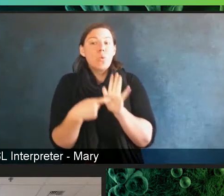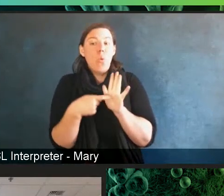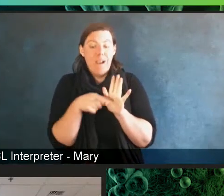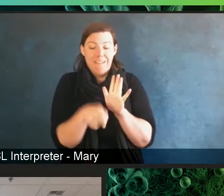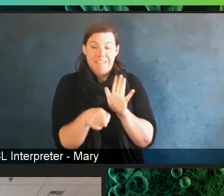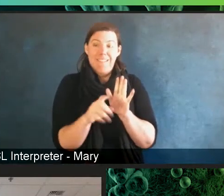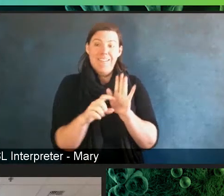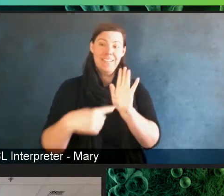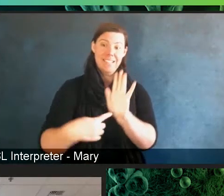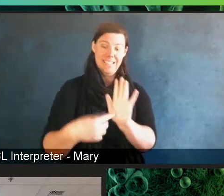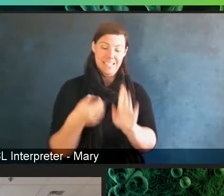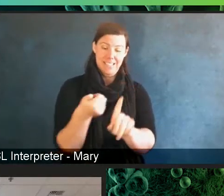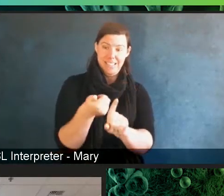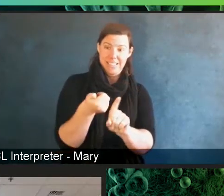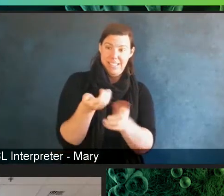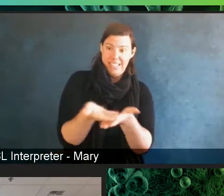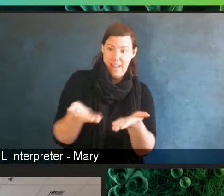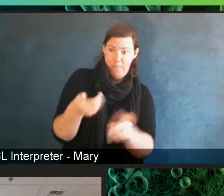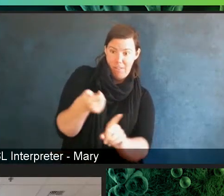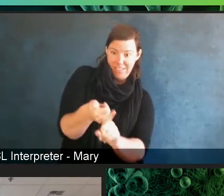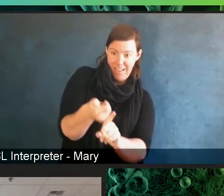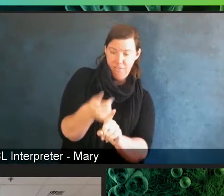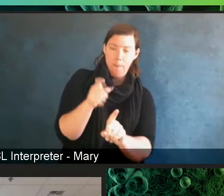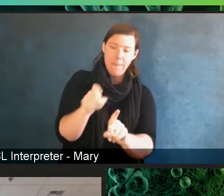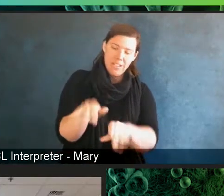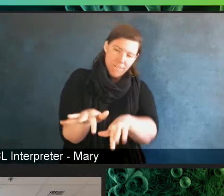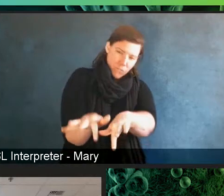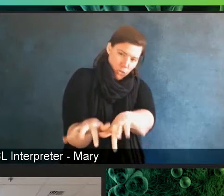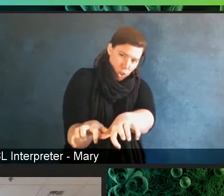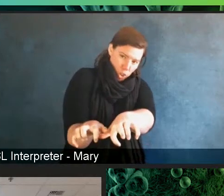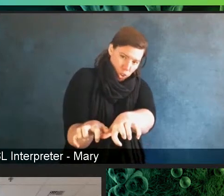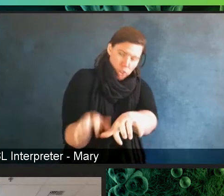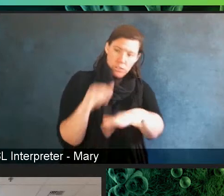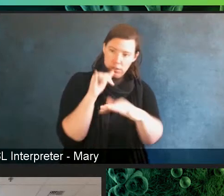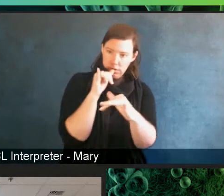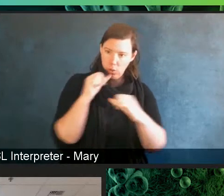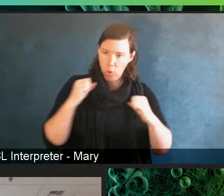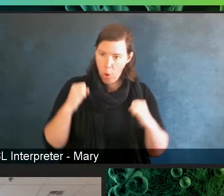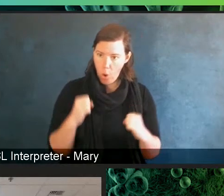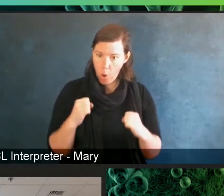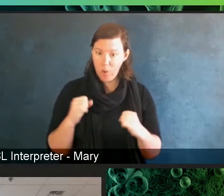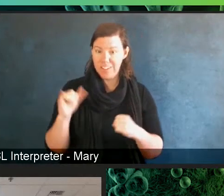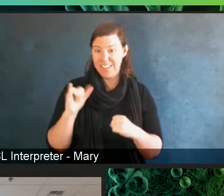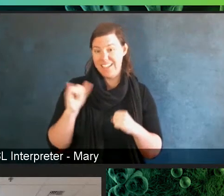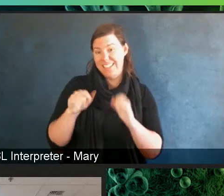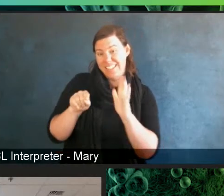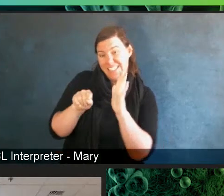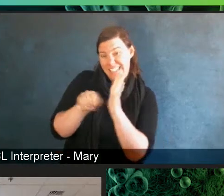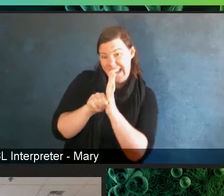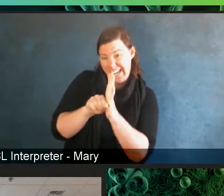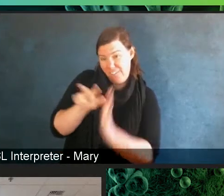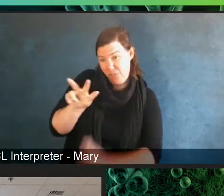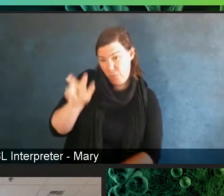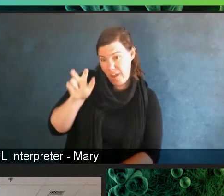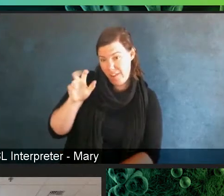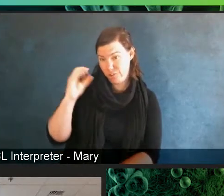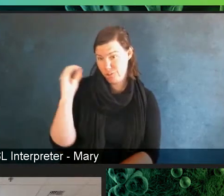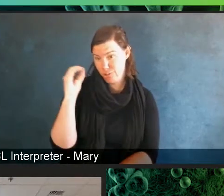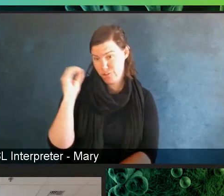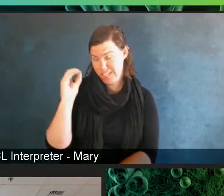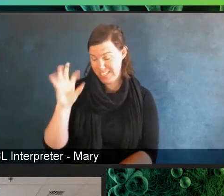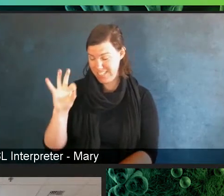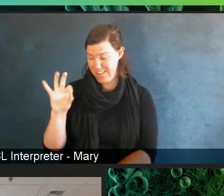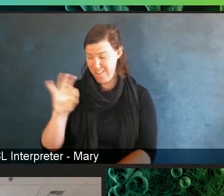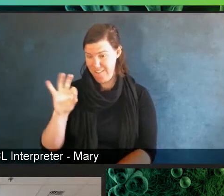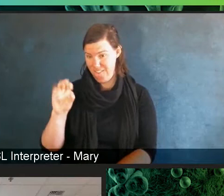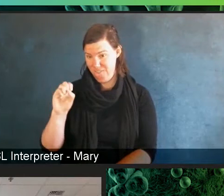almost negative 200 degrees Celsius, which is over negative 300 degrees Fahrenheit. And what this does is we trap these proteins then in